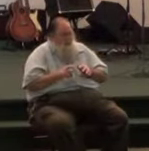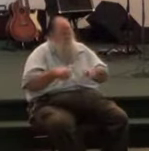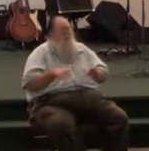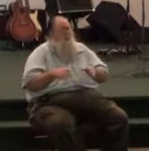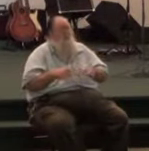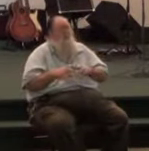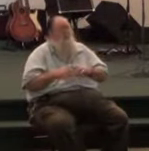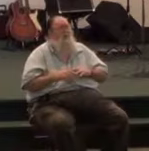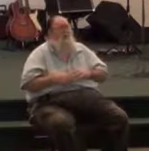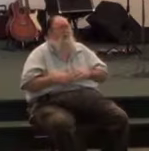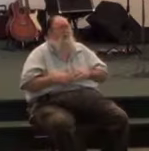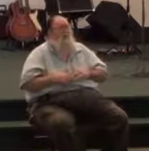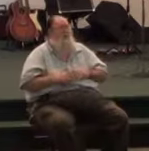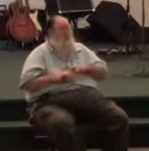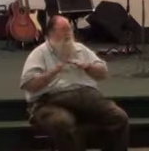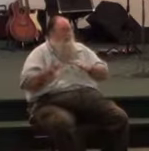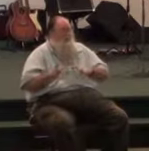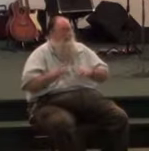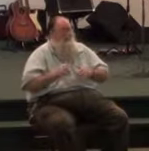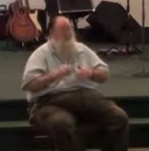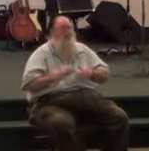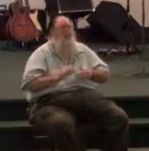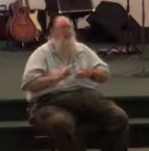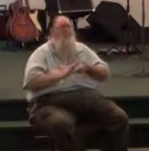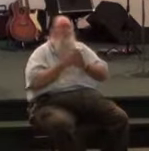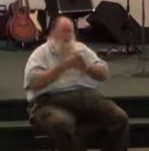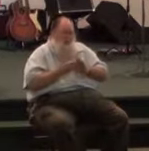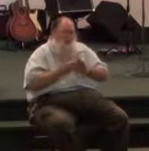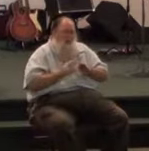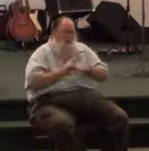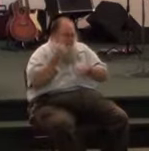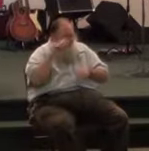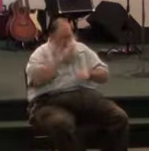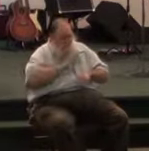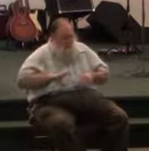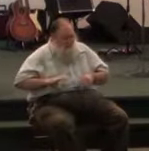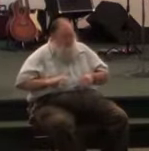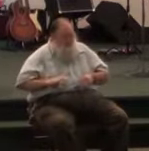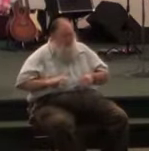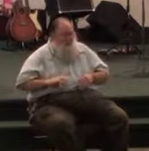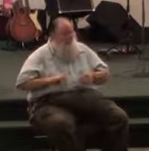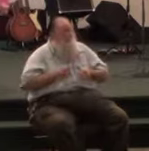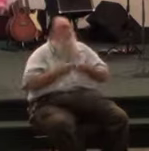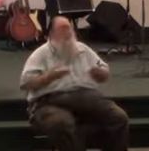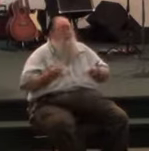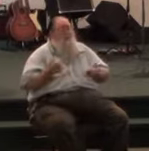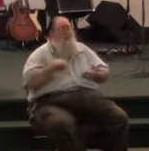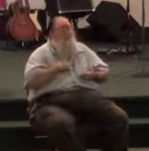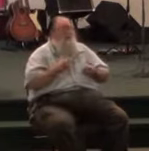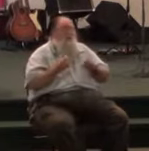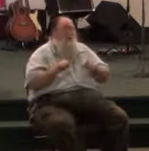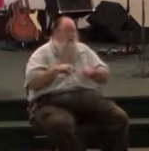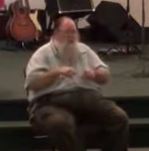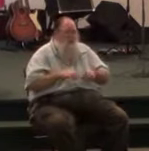Christ. And the first thing we do is try to patch our little hole in the wall. And when